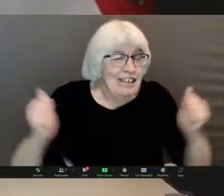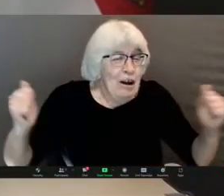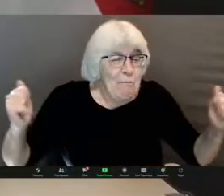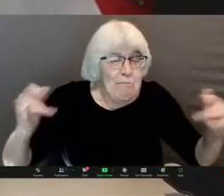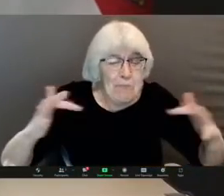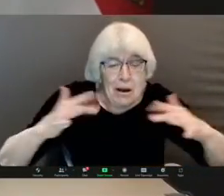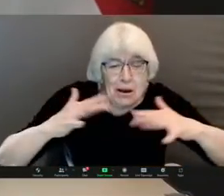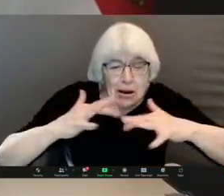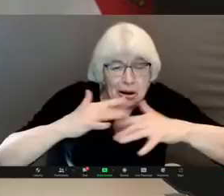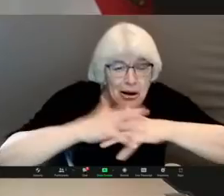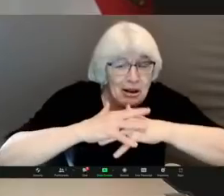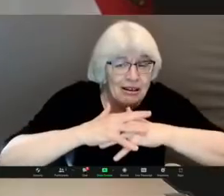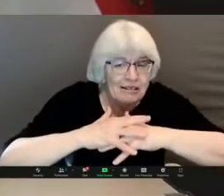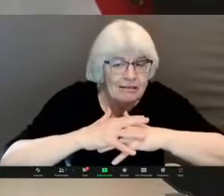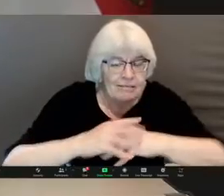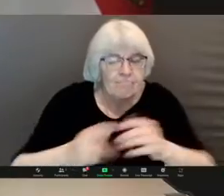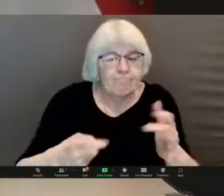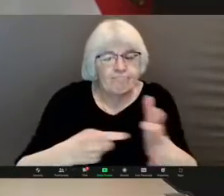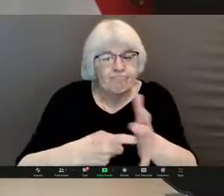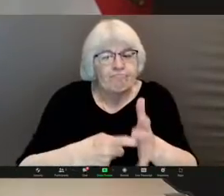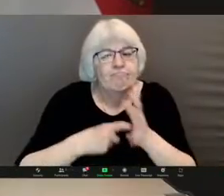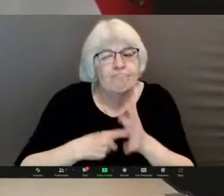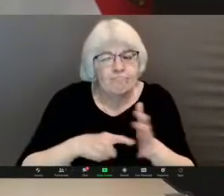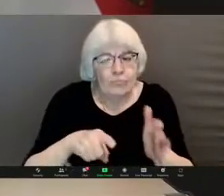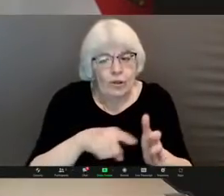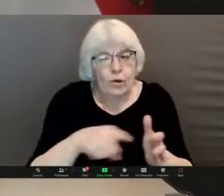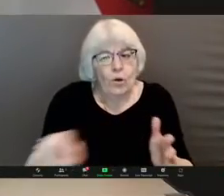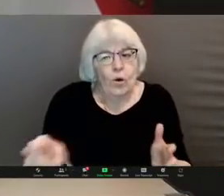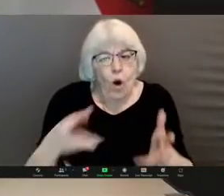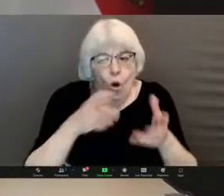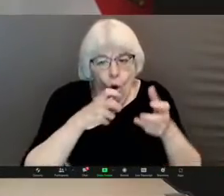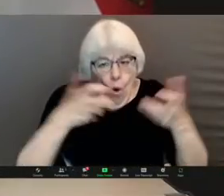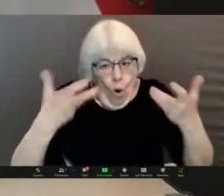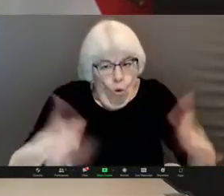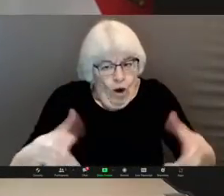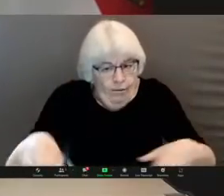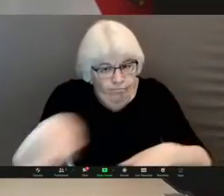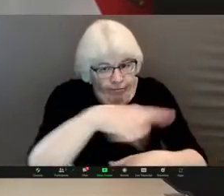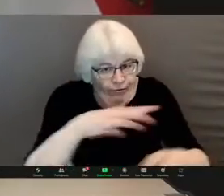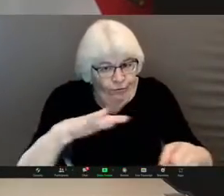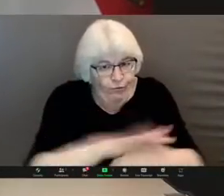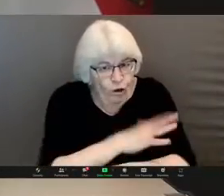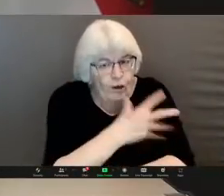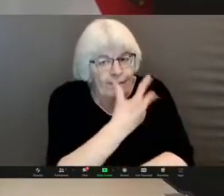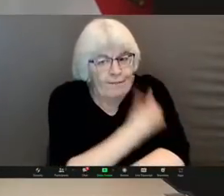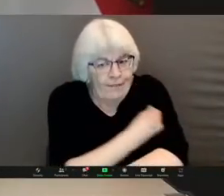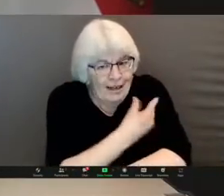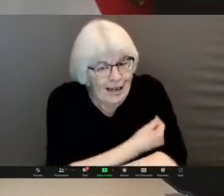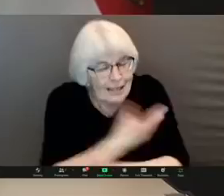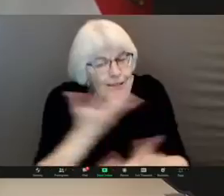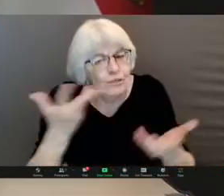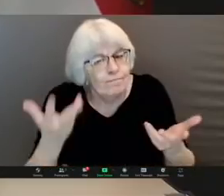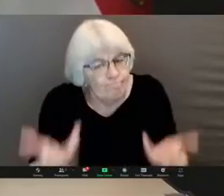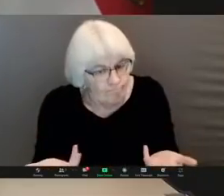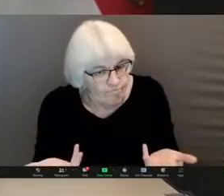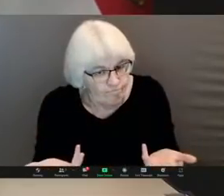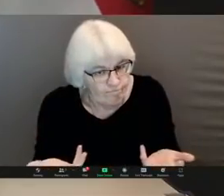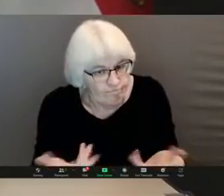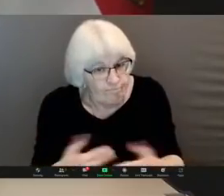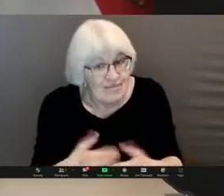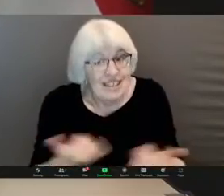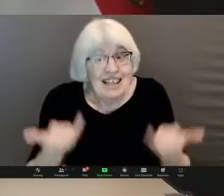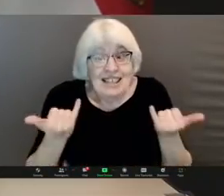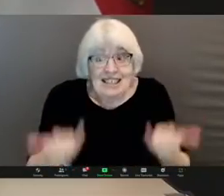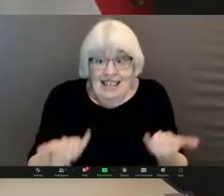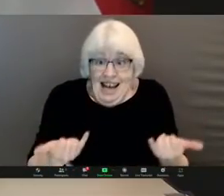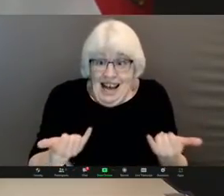do. So what it looks like, I think in the next 7 to 10 days or beyond, we'll probably be able to explain that